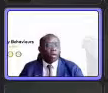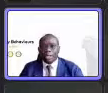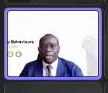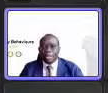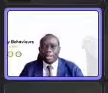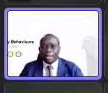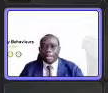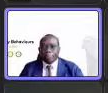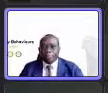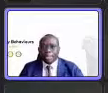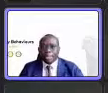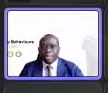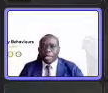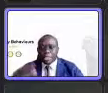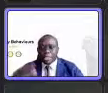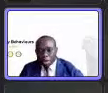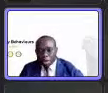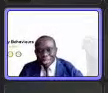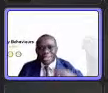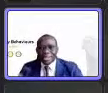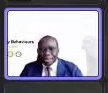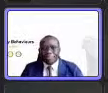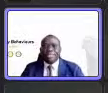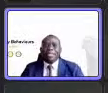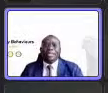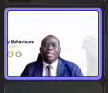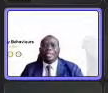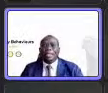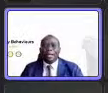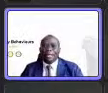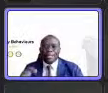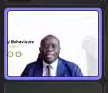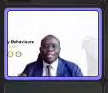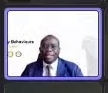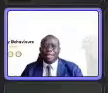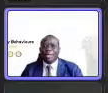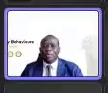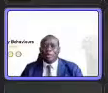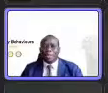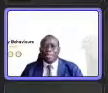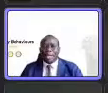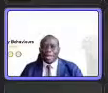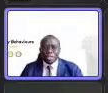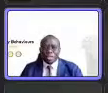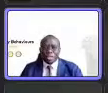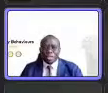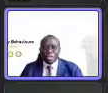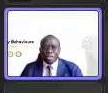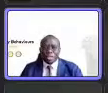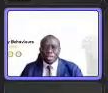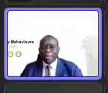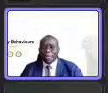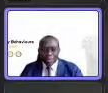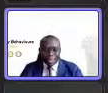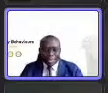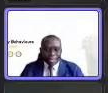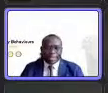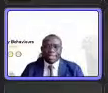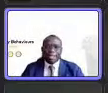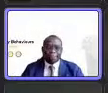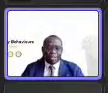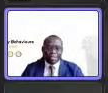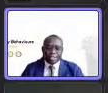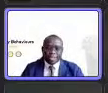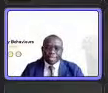what we call, when diplomacy comes in the sector, we call it aerodiplomacy. When